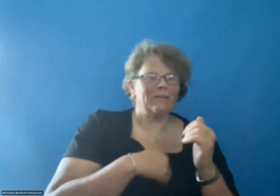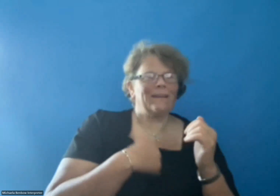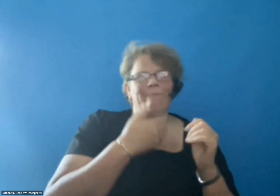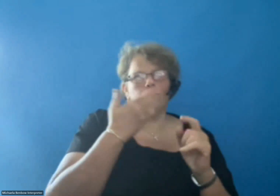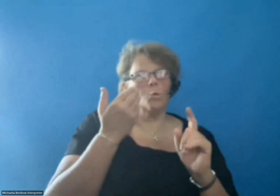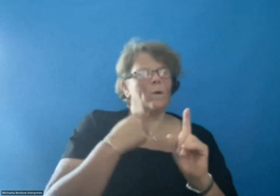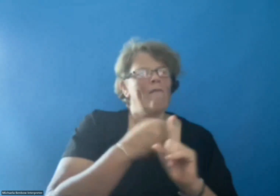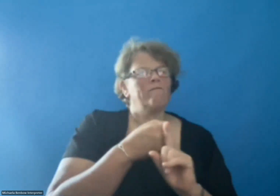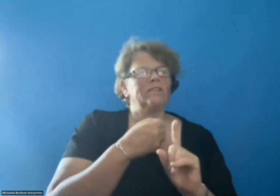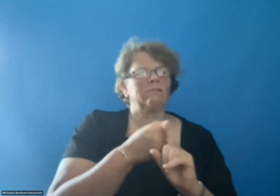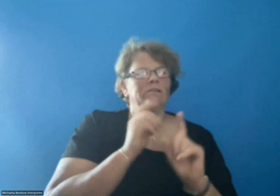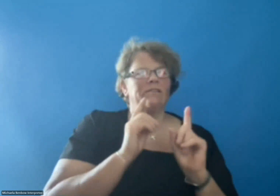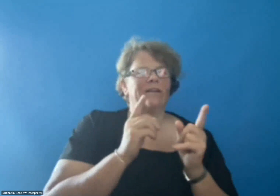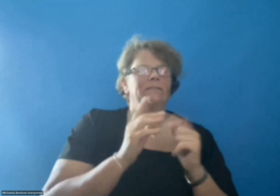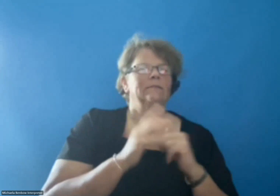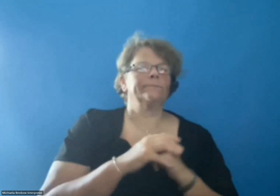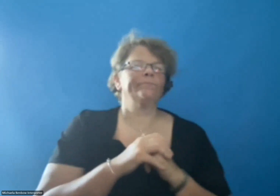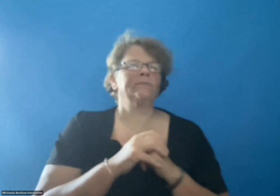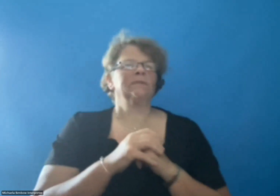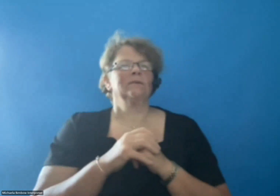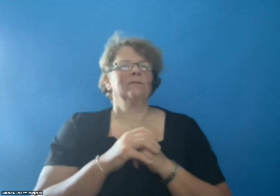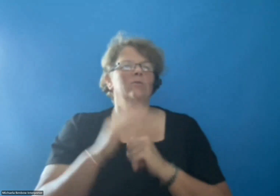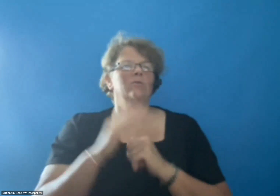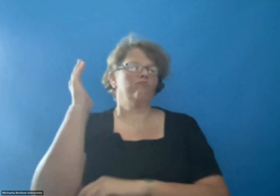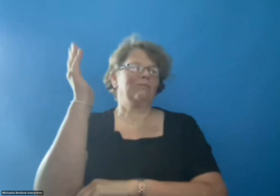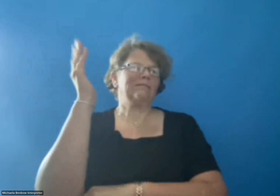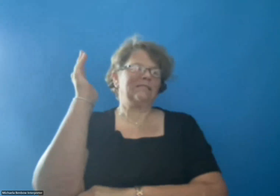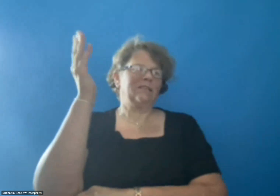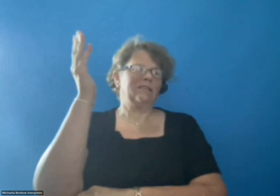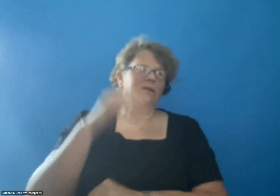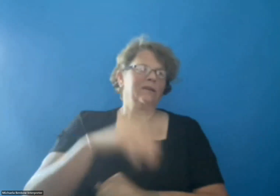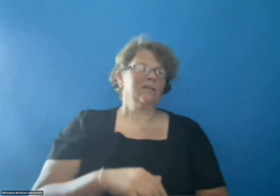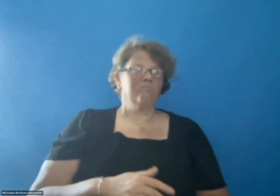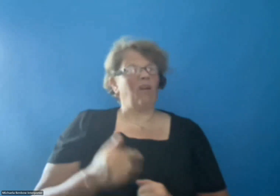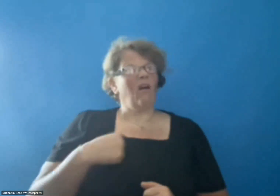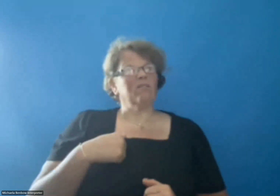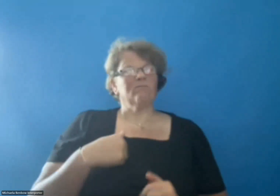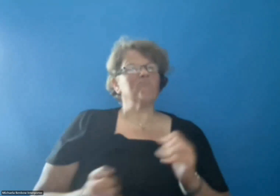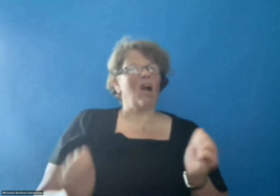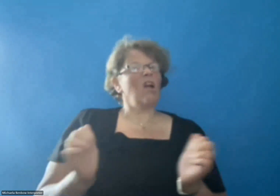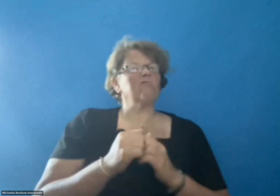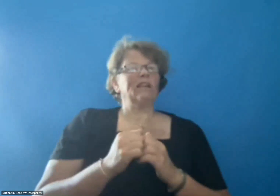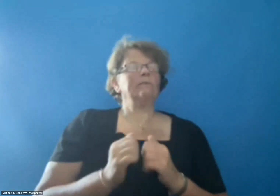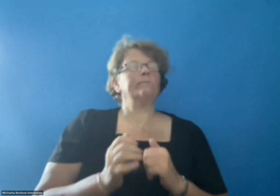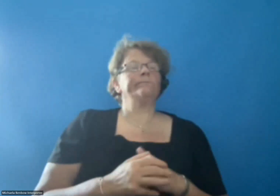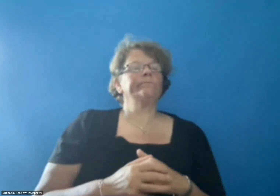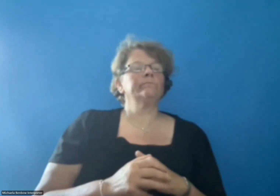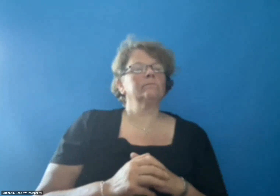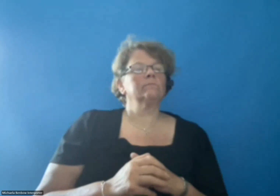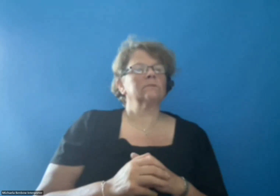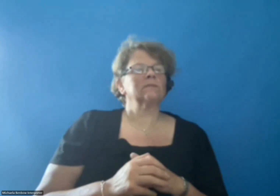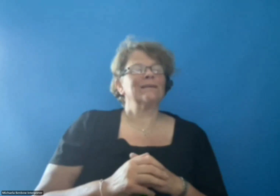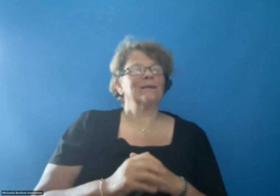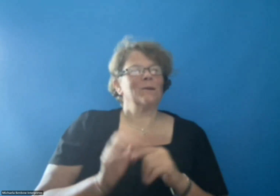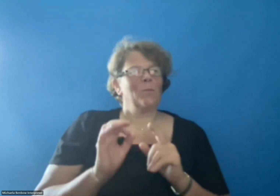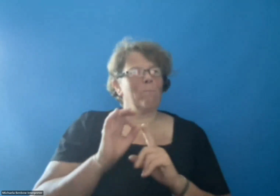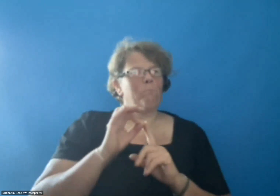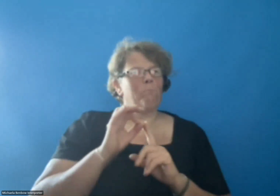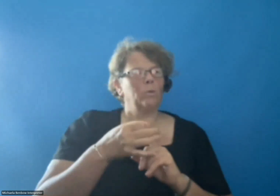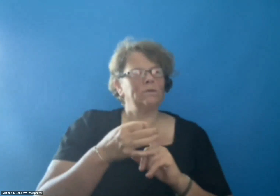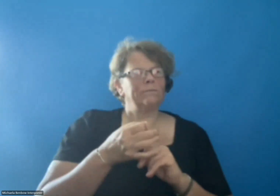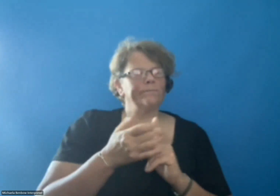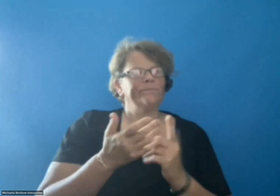in the presentation. But I just fully agree with you. So I guess the point of assurance that I can give you on that